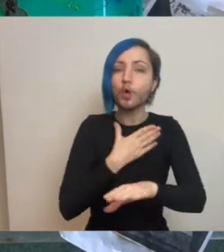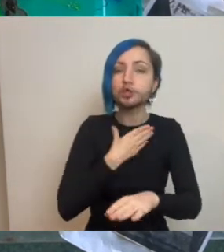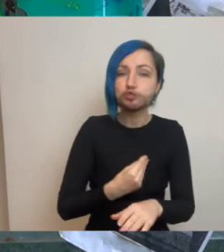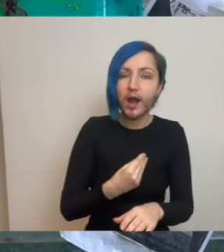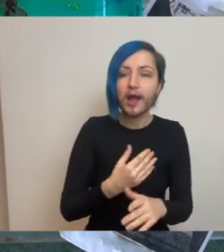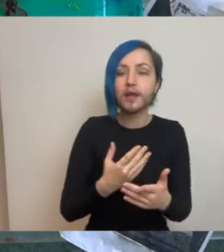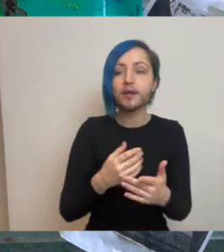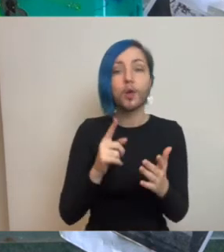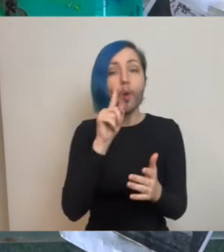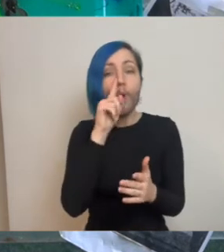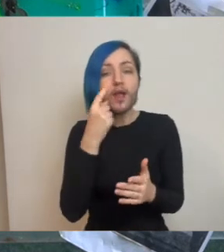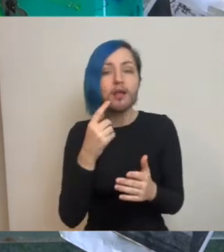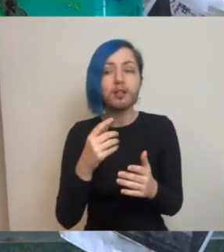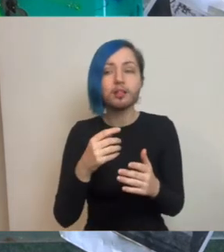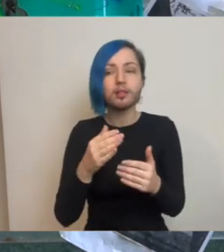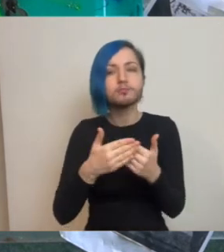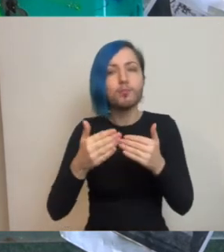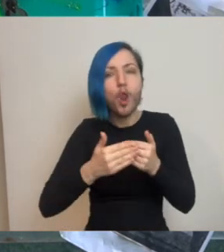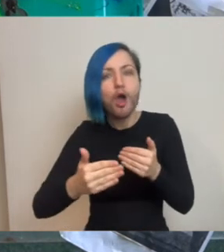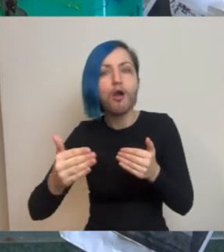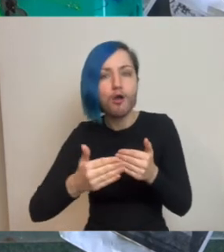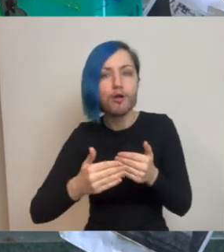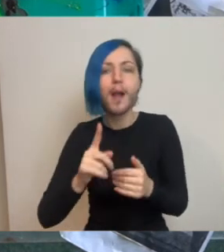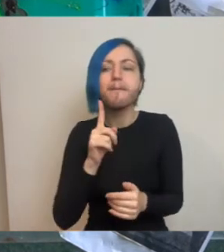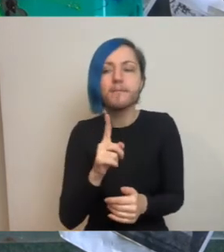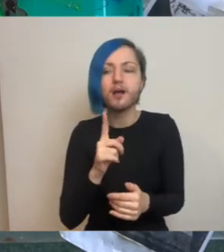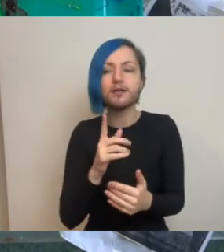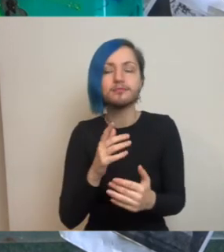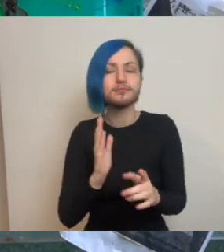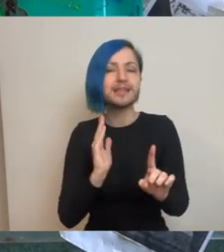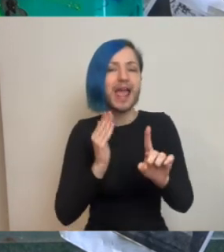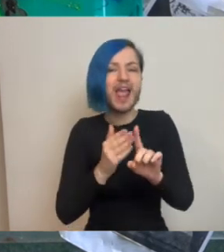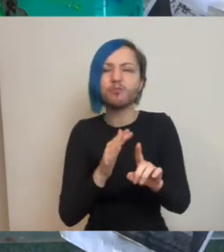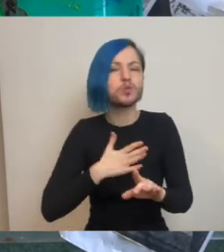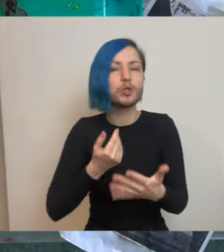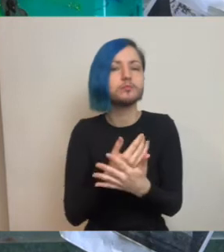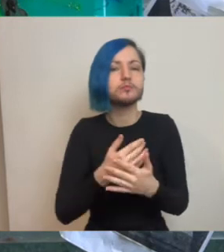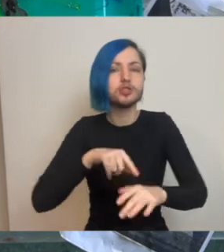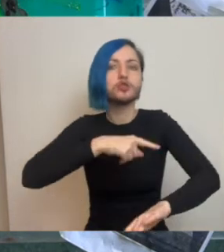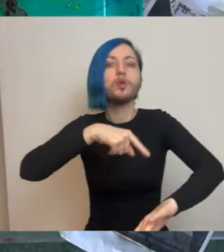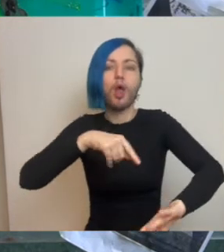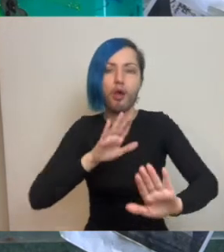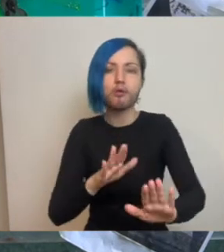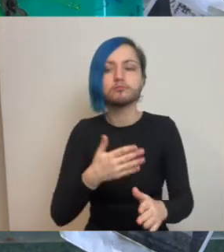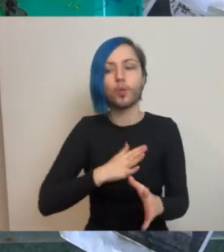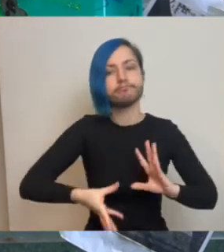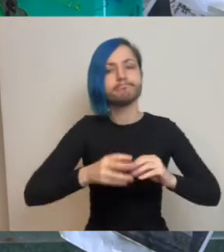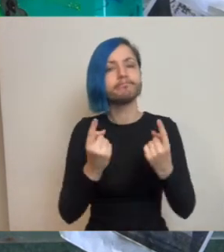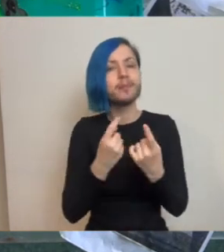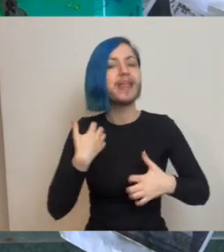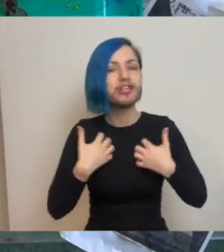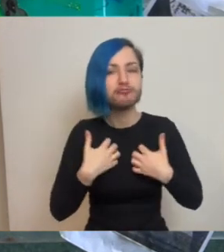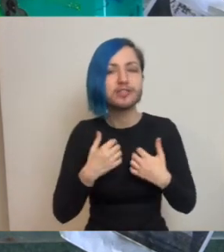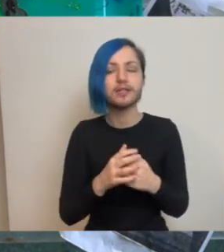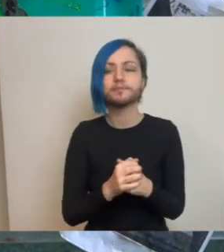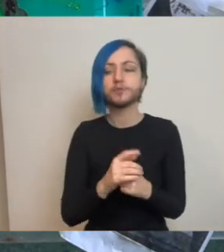a little bit longer. But the whole idea is not to spend too much time with these, and just to make something that's interesting. Because once you've done